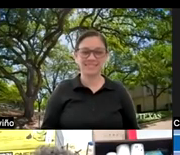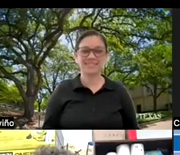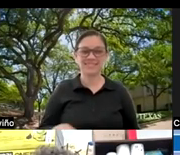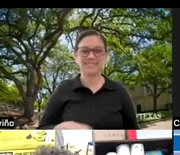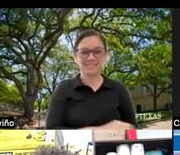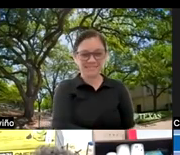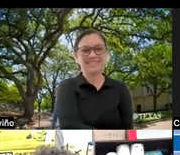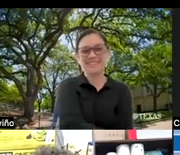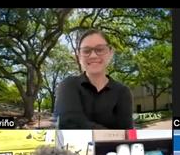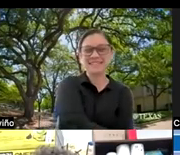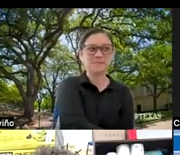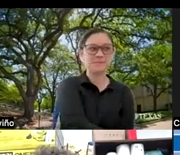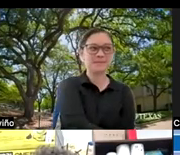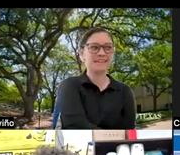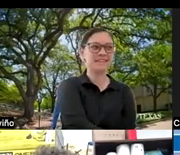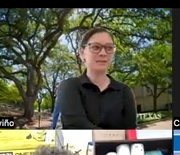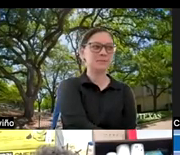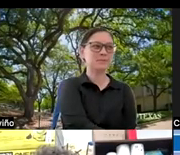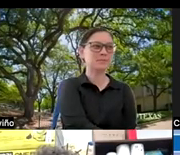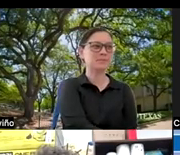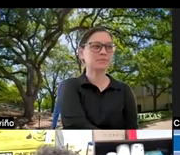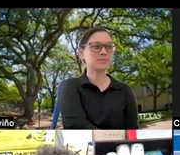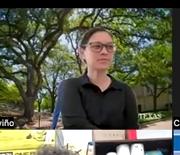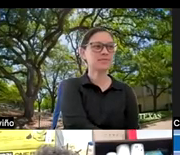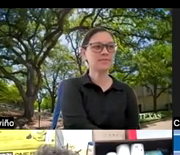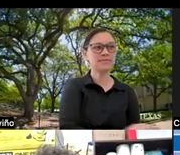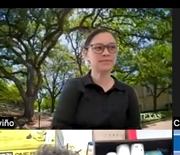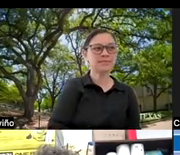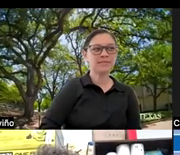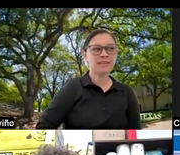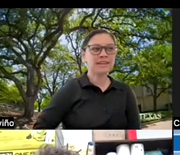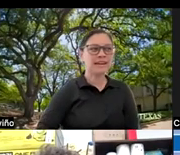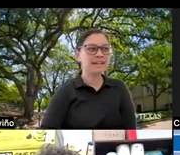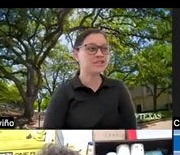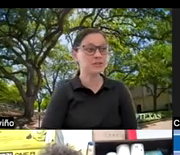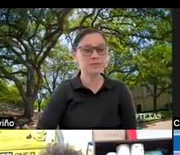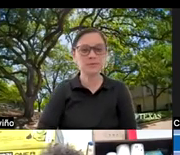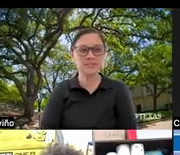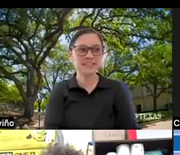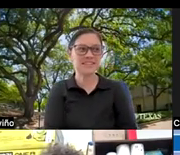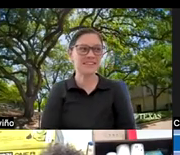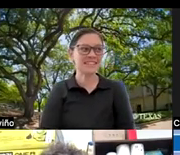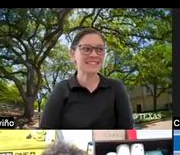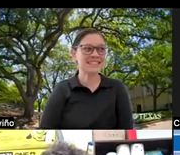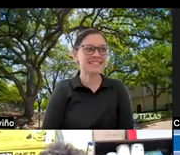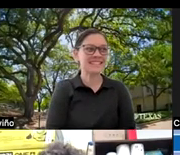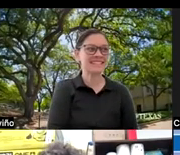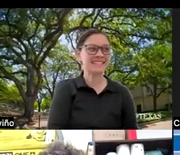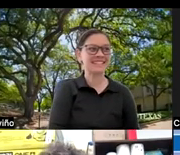flexibility. Awesome. Thank you. June, would you like to go